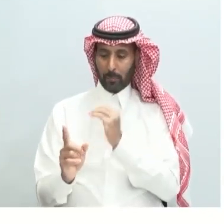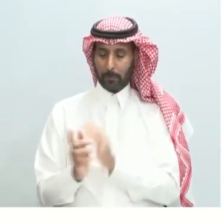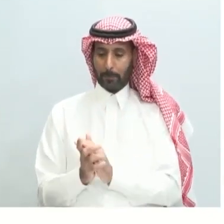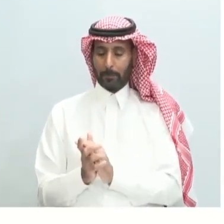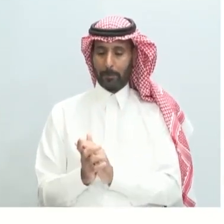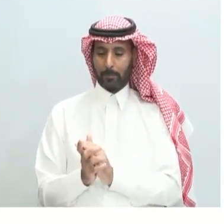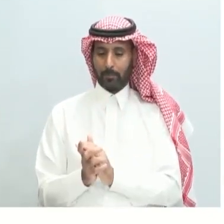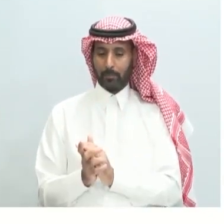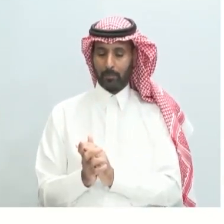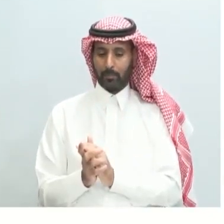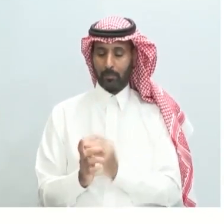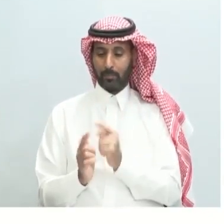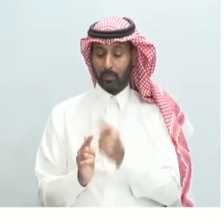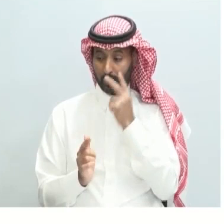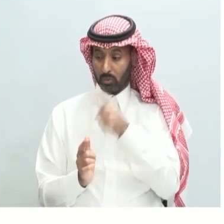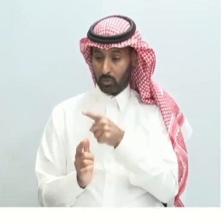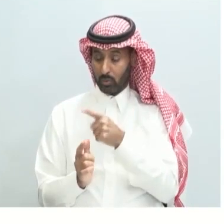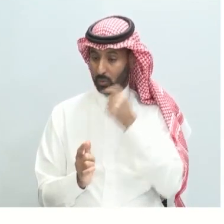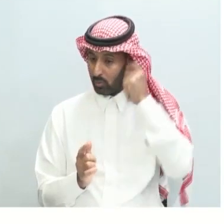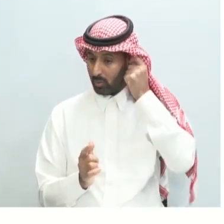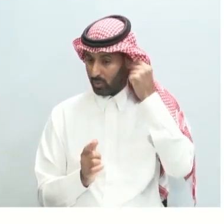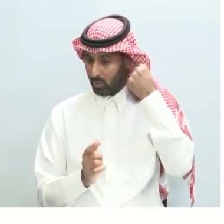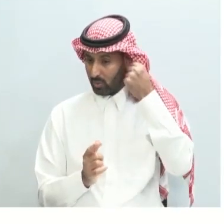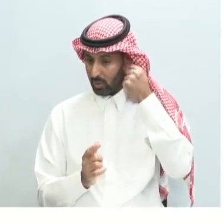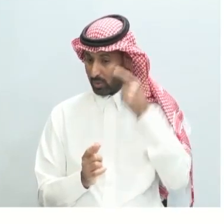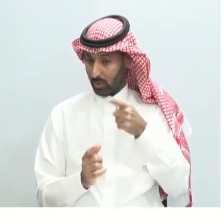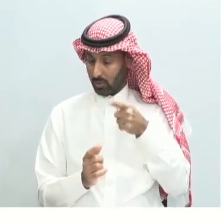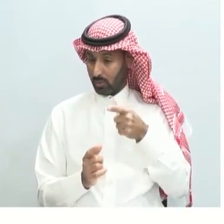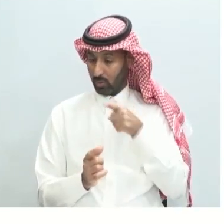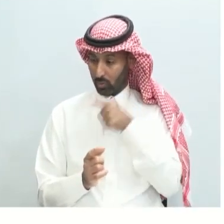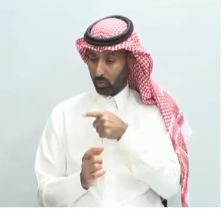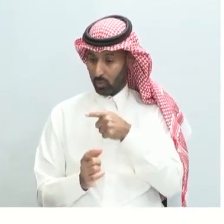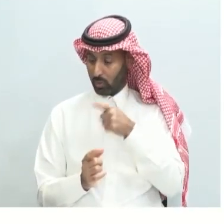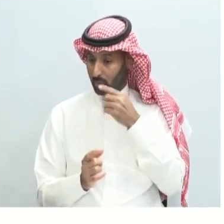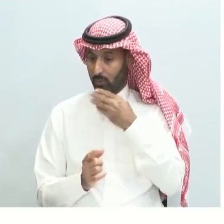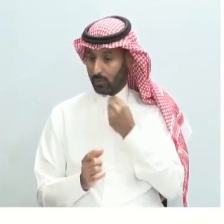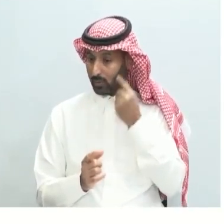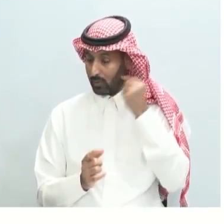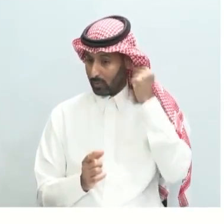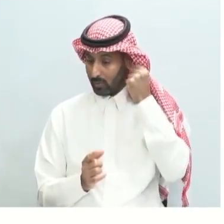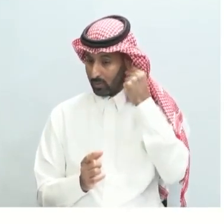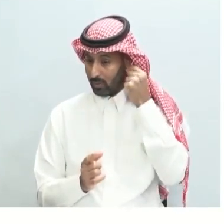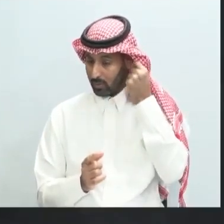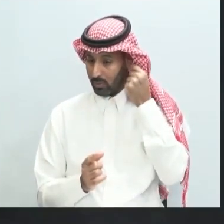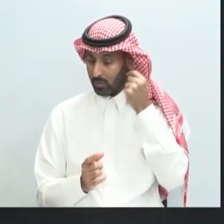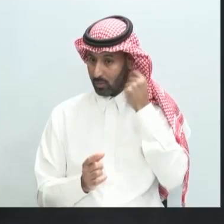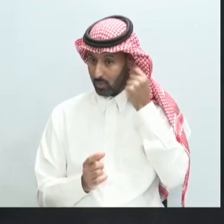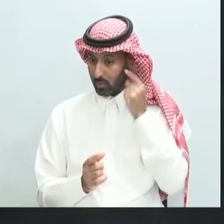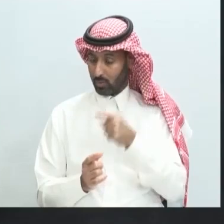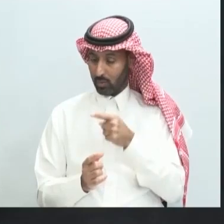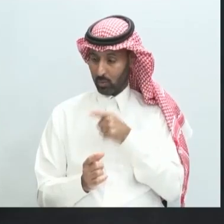question. Do you clean your ears? Do you clean your ears? You say you